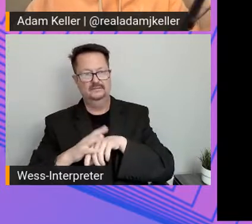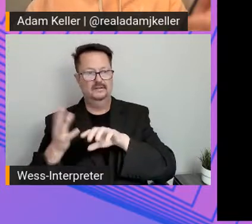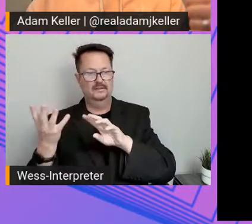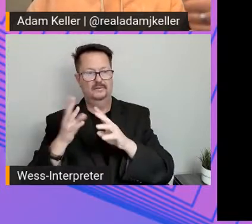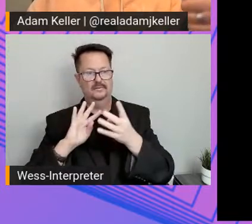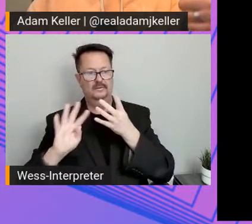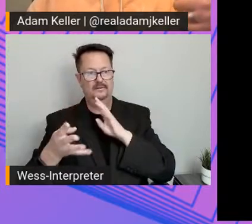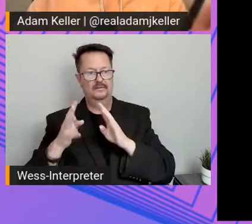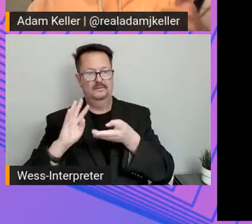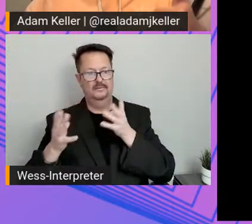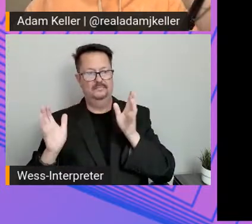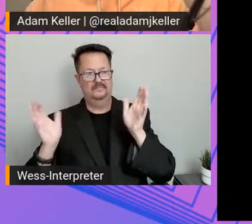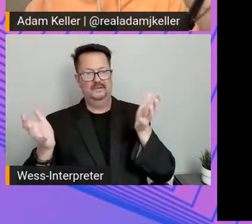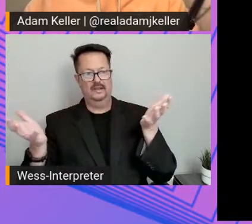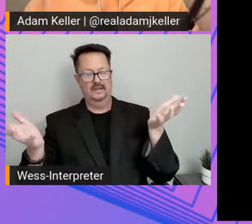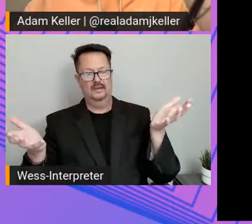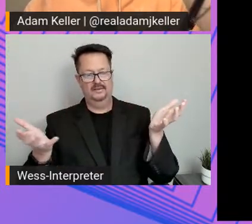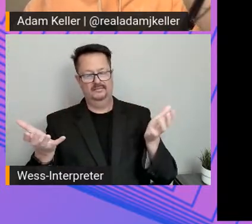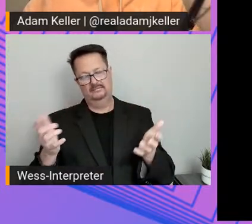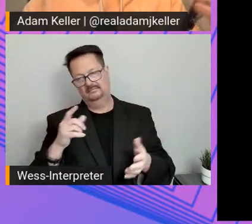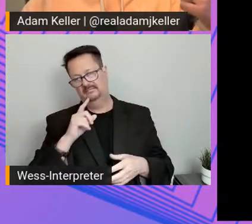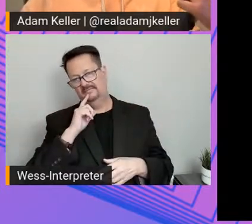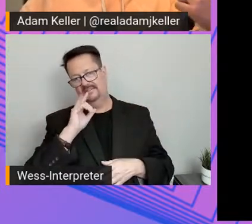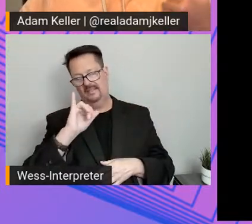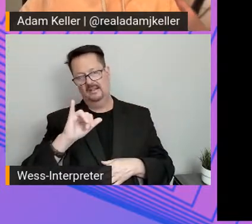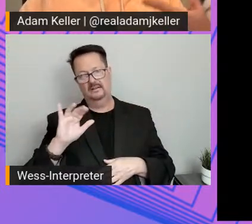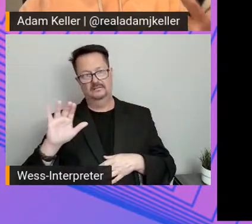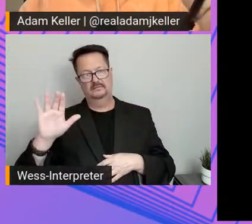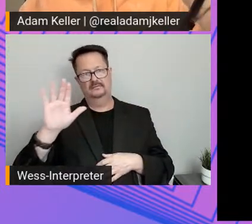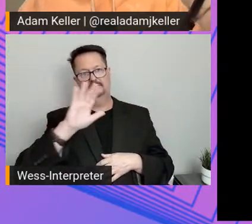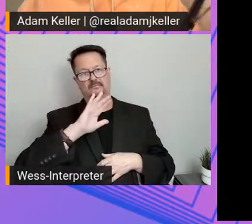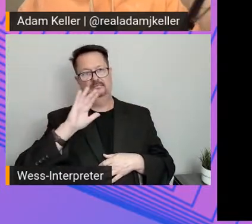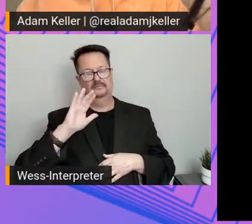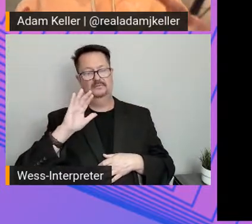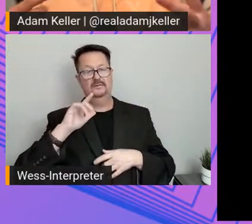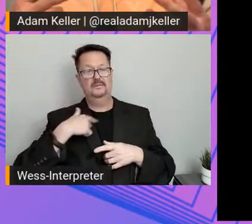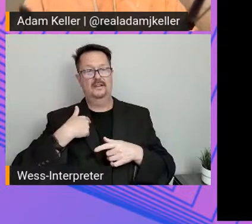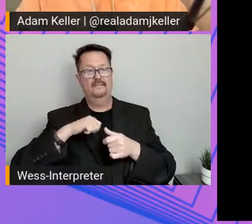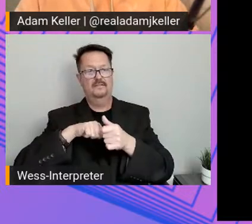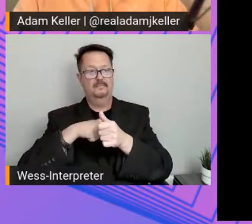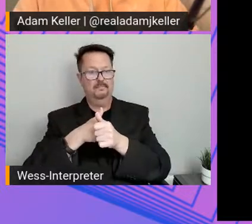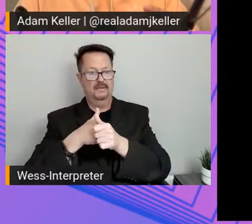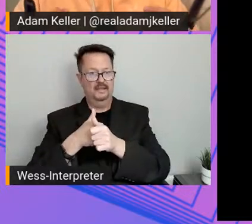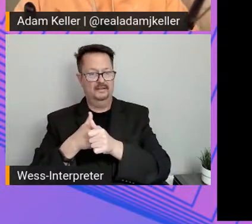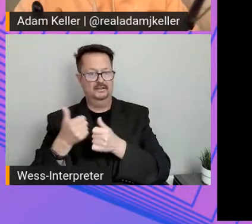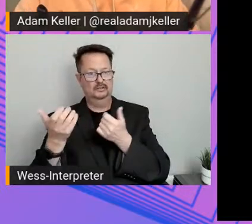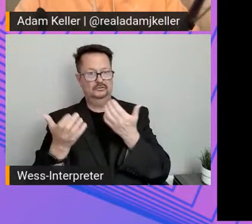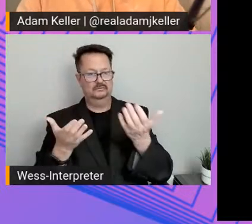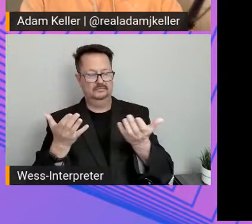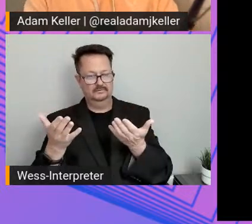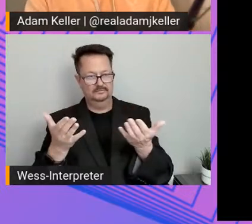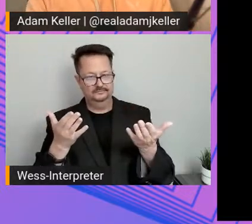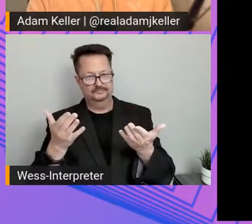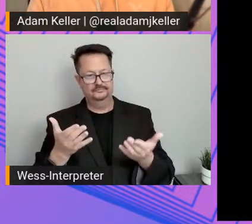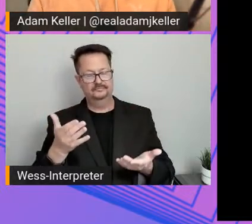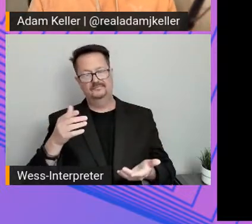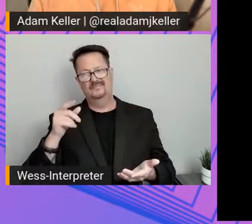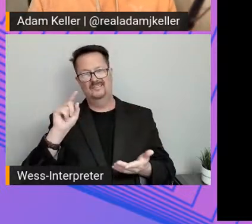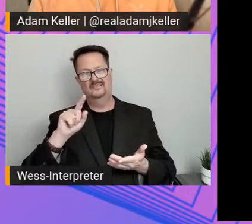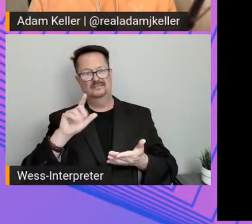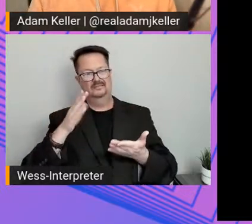is. Those are going to be your load balance web services. Then you have back-end services. So oftentimes these are going to be services that live